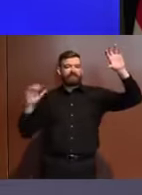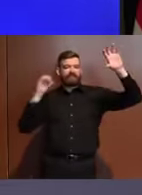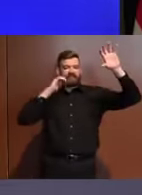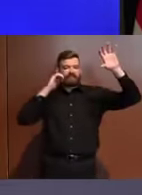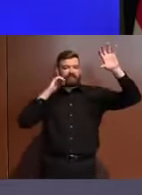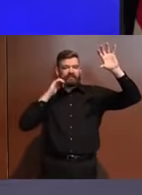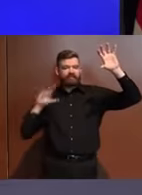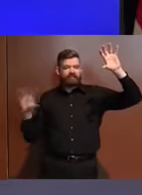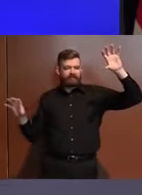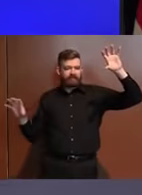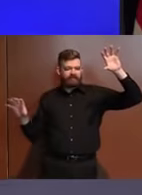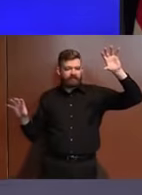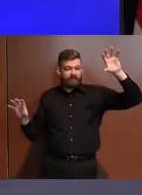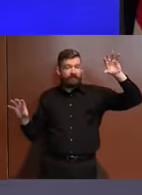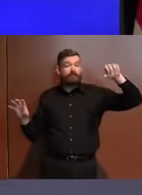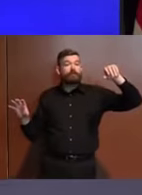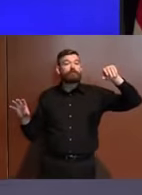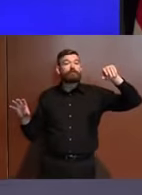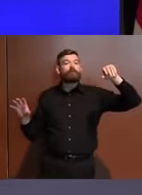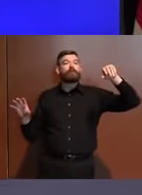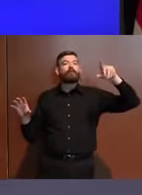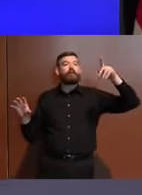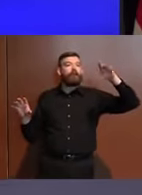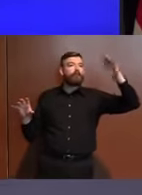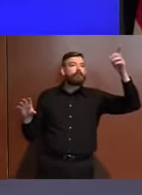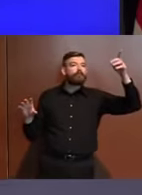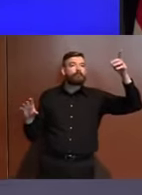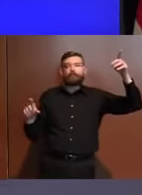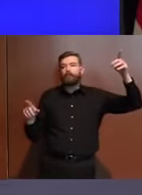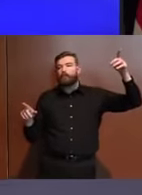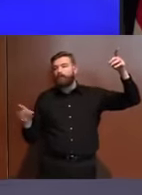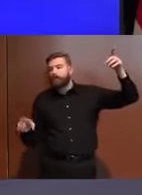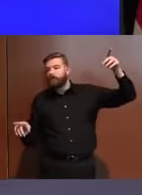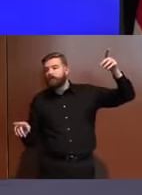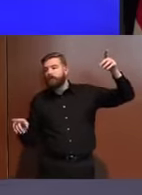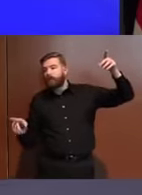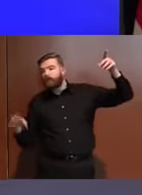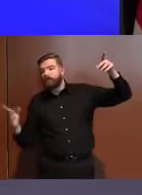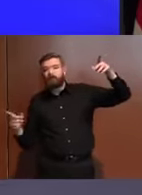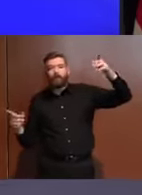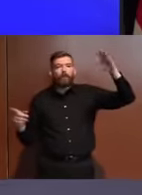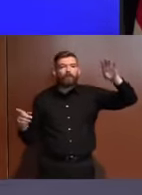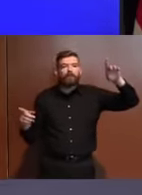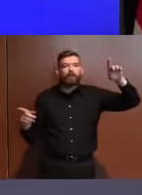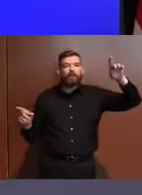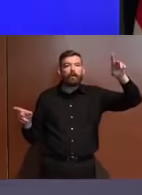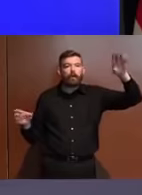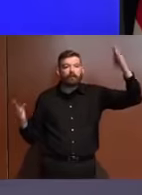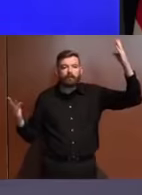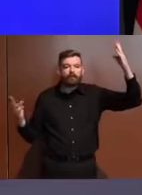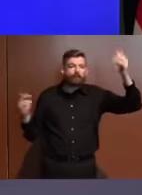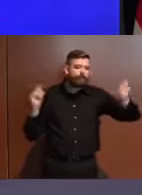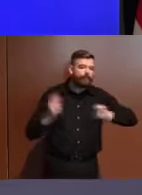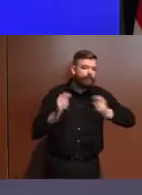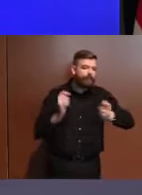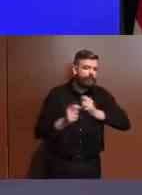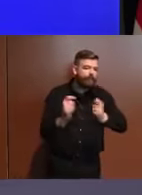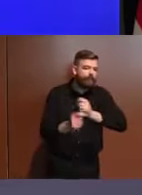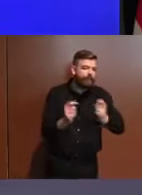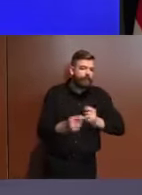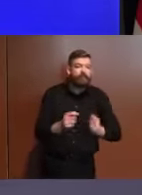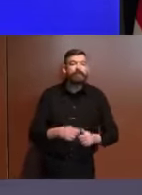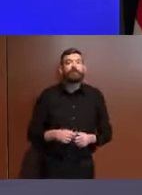but accomplishing the same amount of tests. Right now, they're at around 250 or 300, I believe, a day. We're going to do